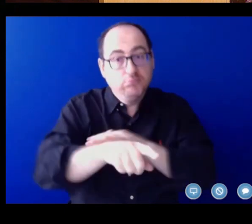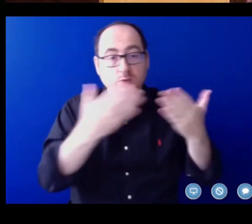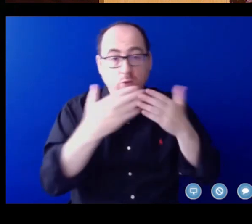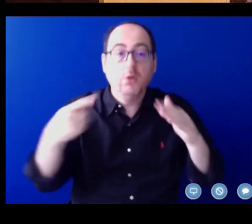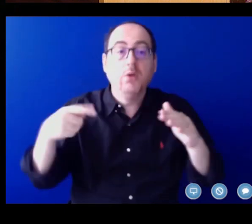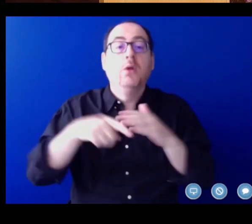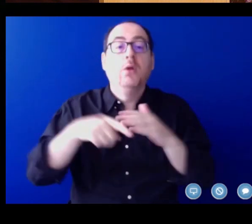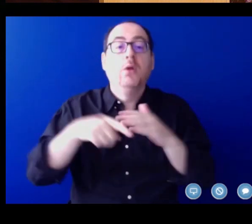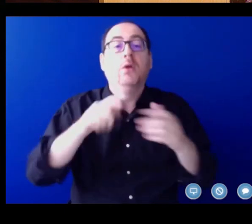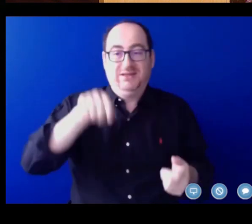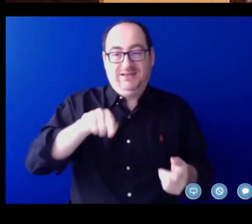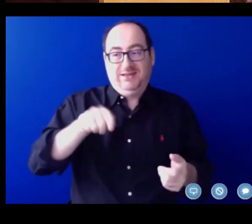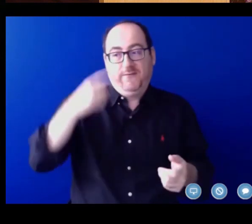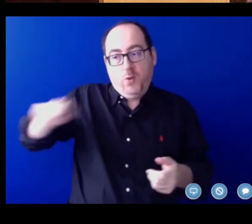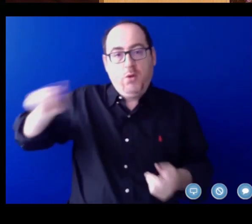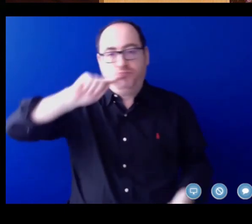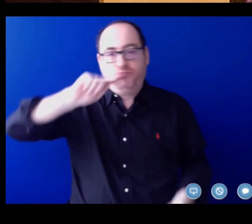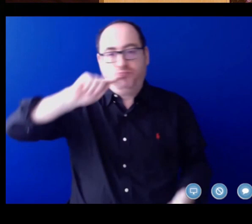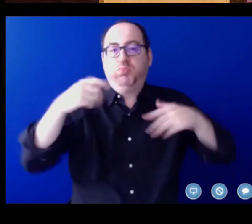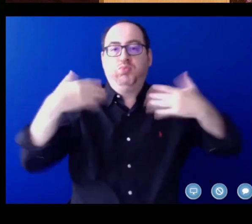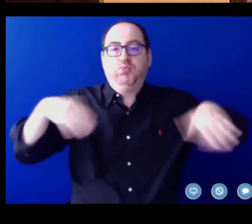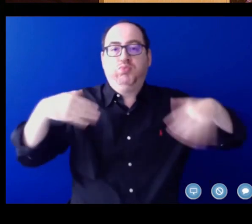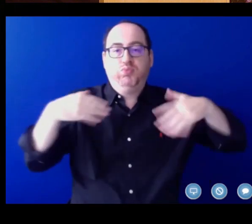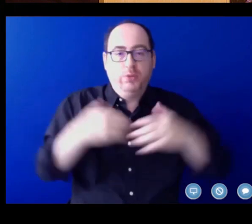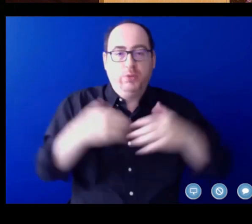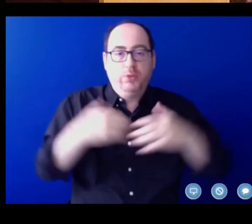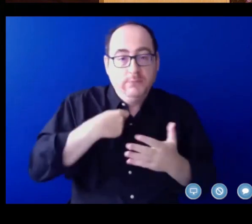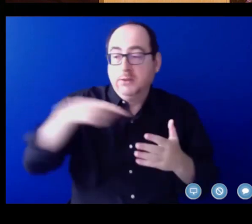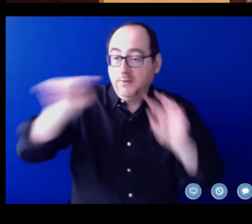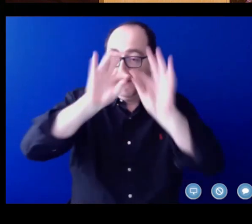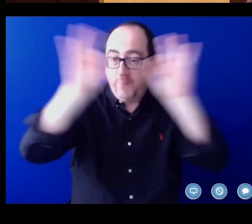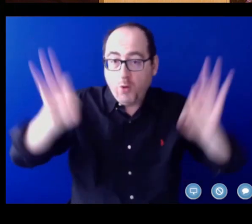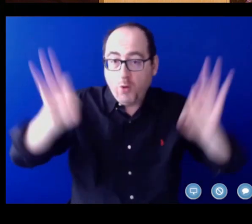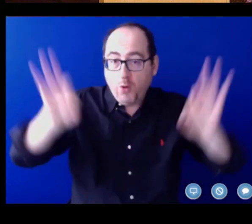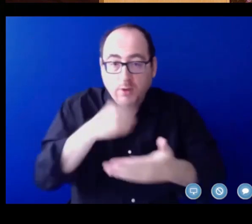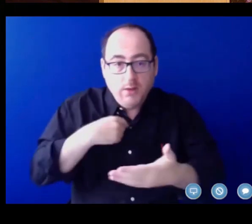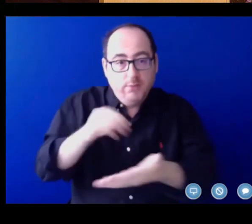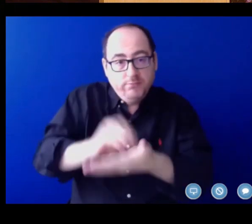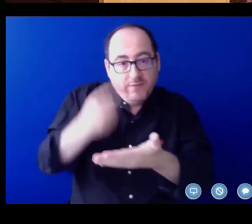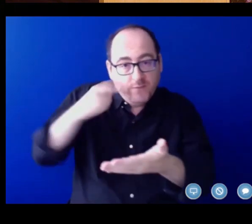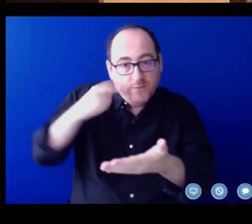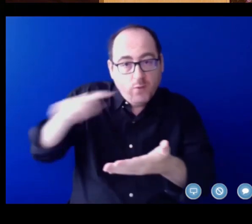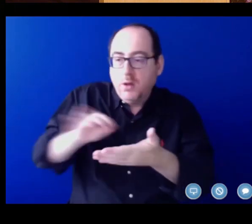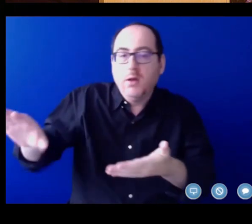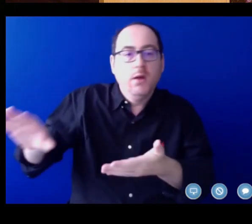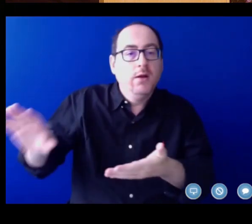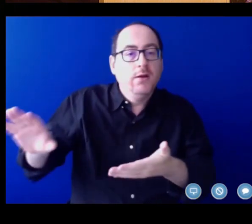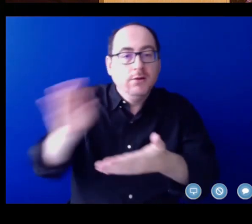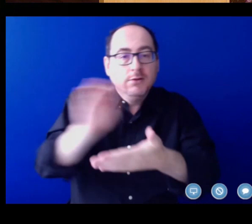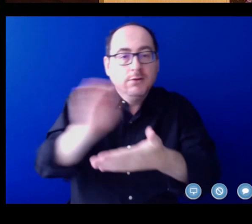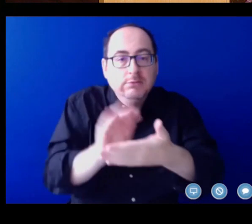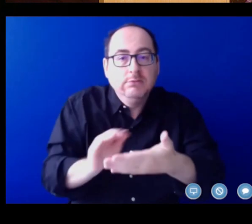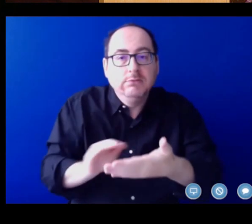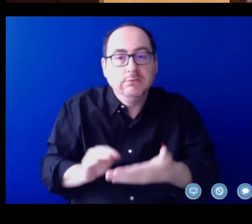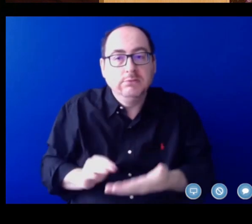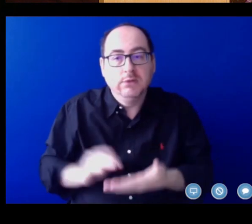long they've been here, who lives in the home, the languages they speak. And this school found that through this process, they really also